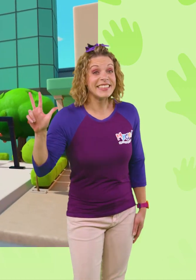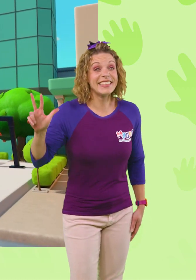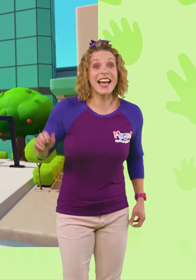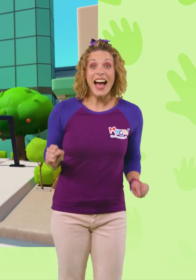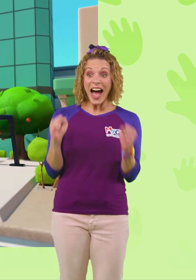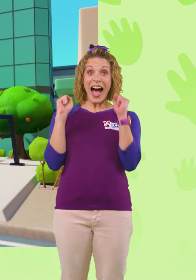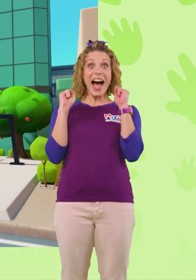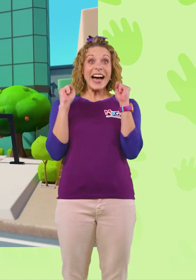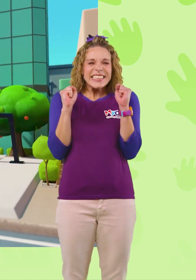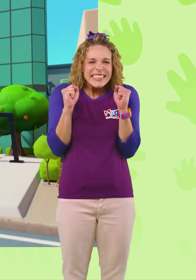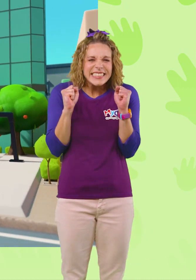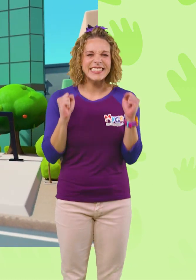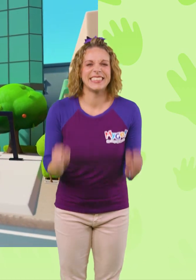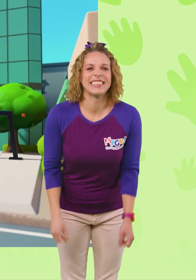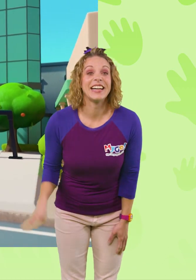Three.